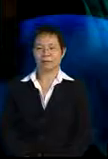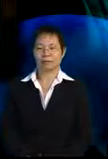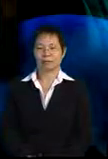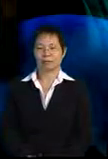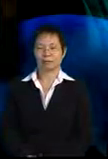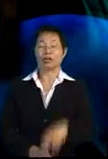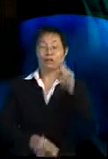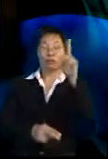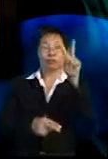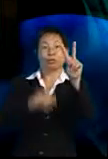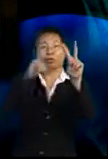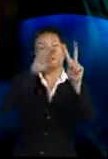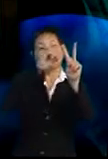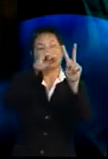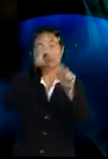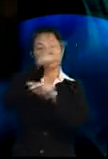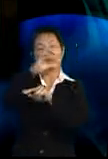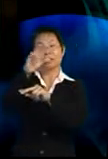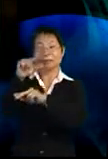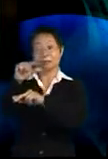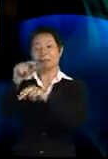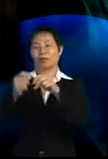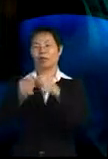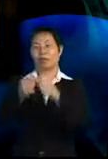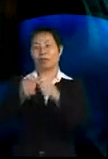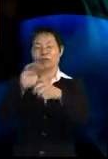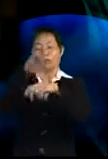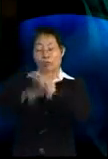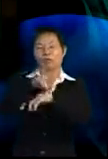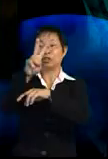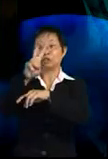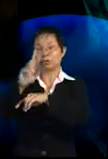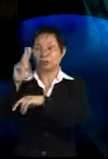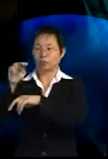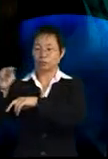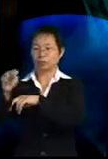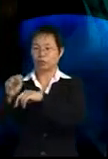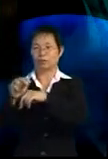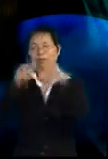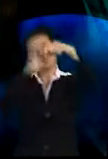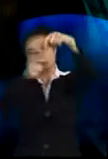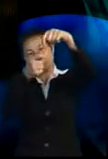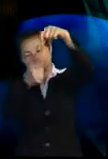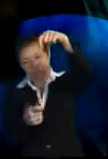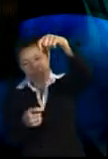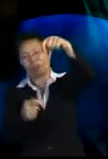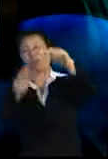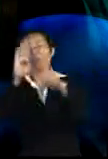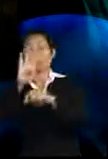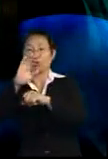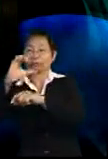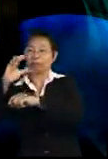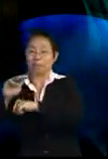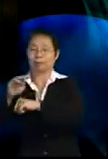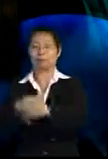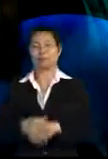Mass of 200 grams, the force is 2 Newton. Extension of spring is 4